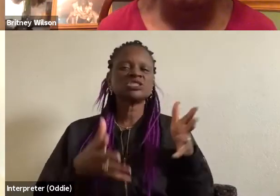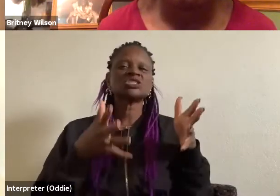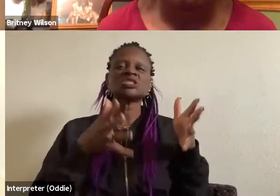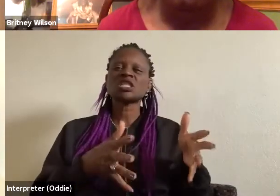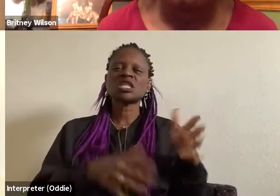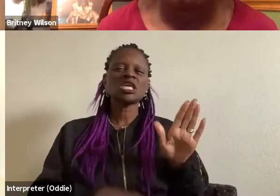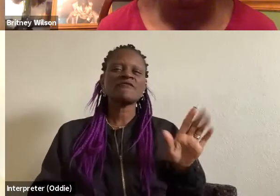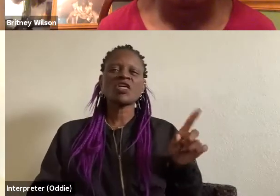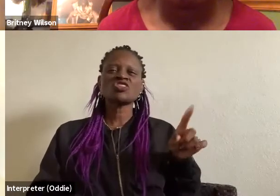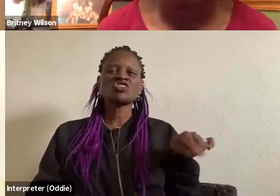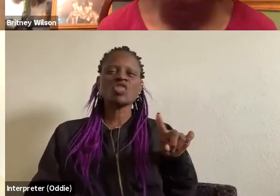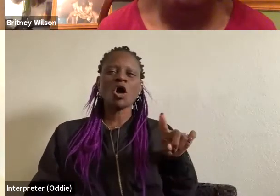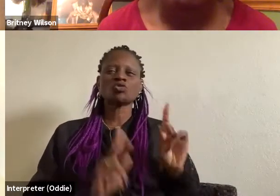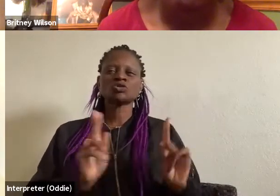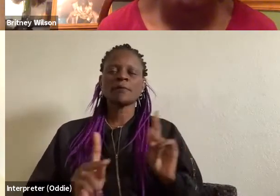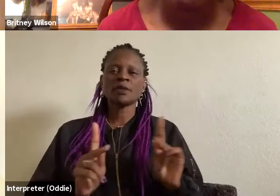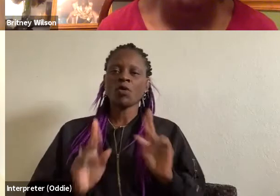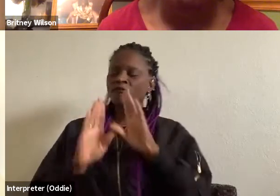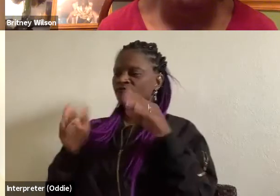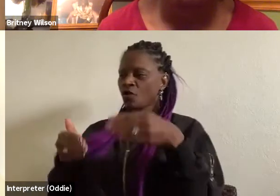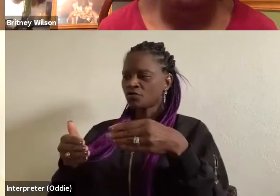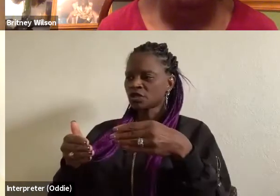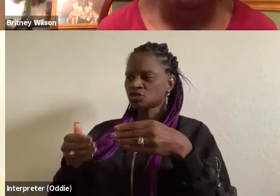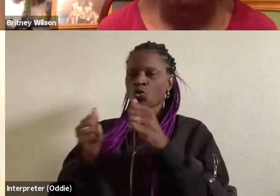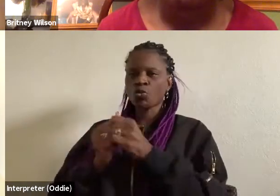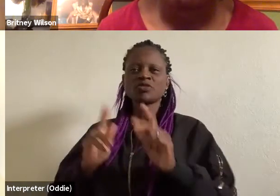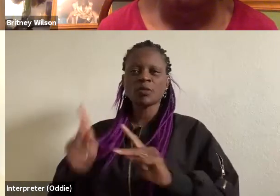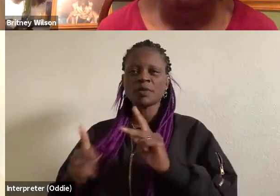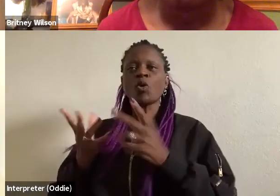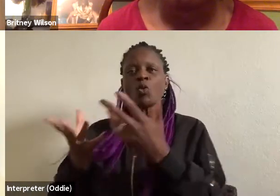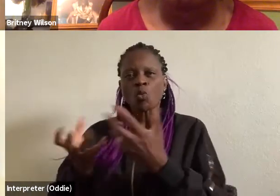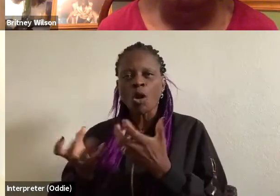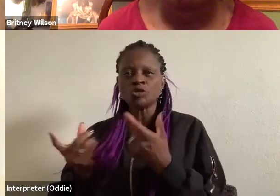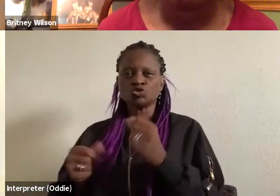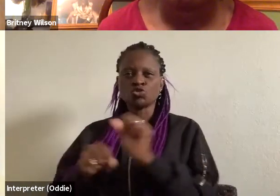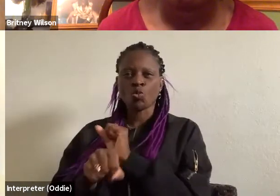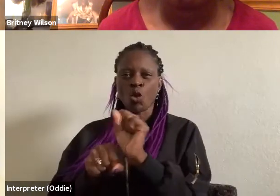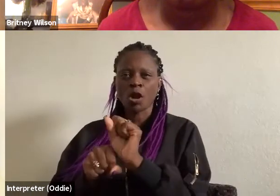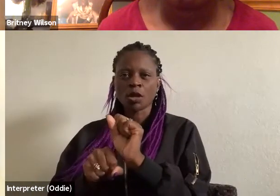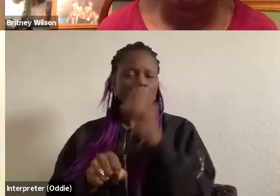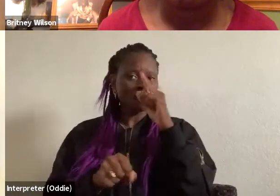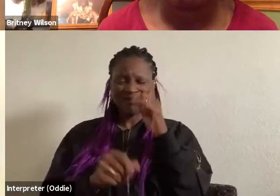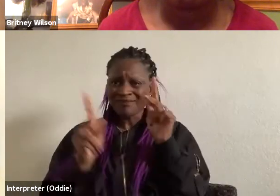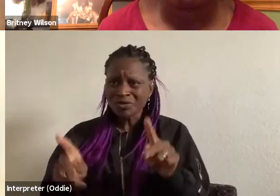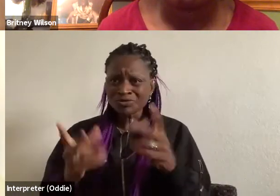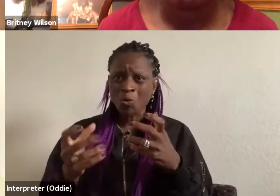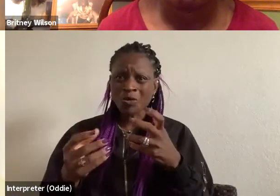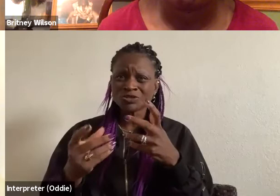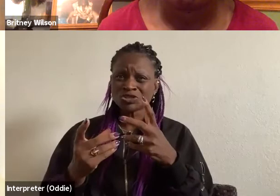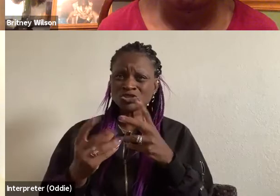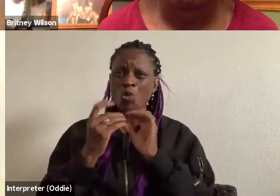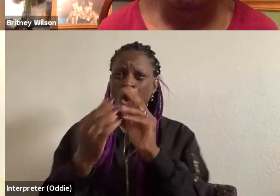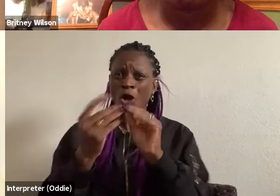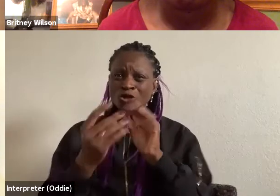focus on the people that actually do want to do the work. Yeah, and just because somebody wants to argue with you doesn't mean you have to give them what they